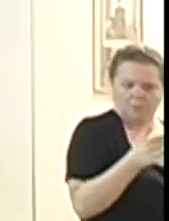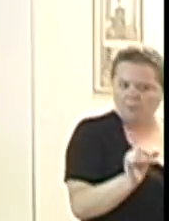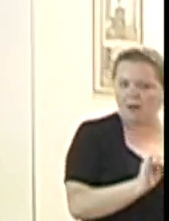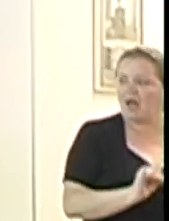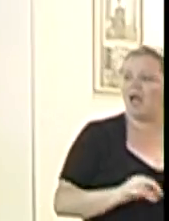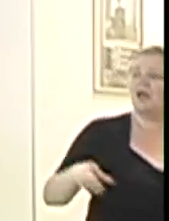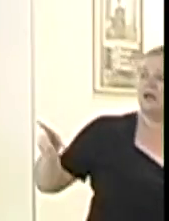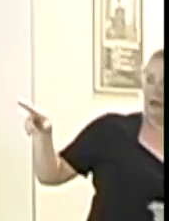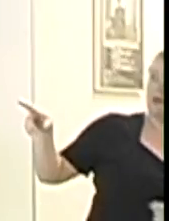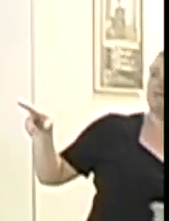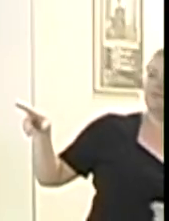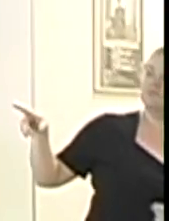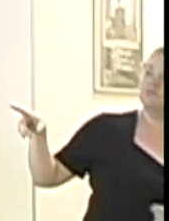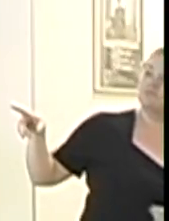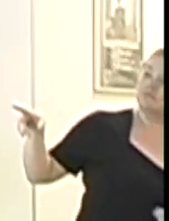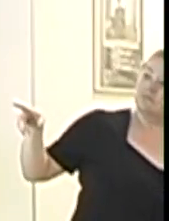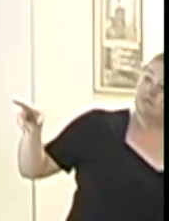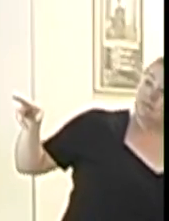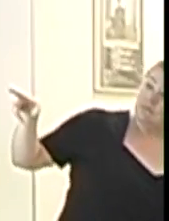So